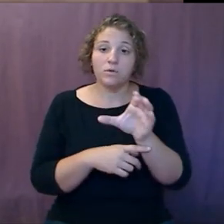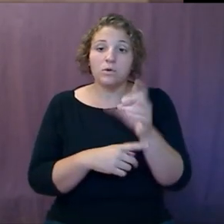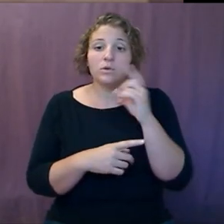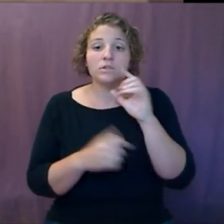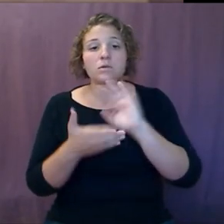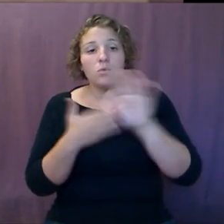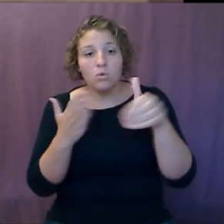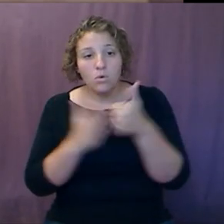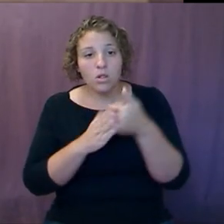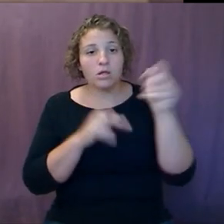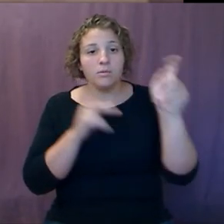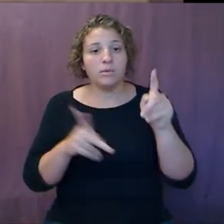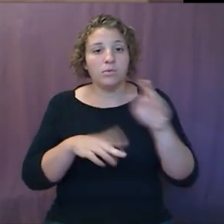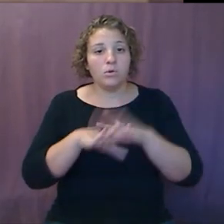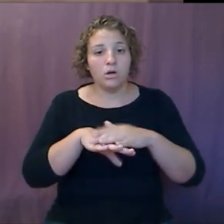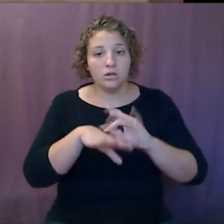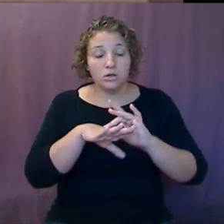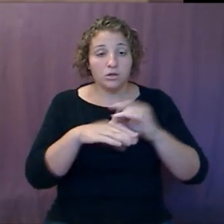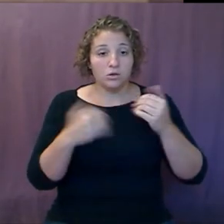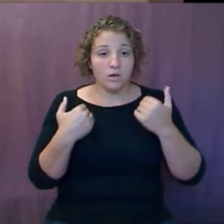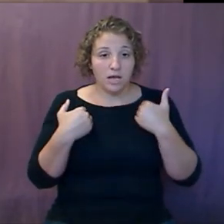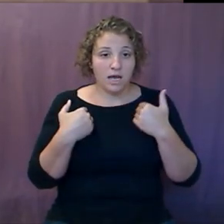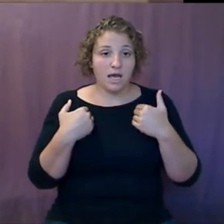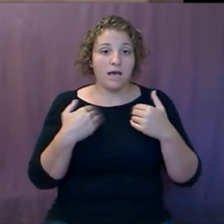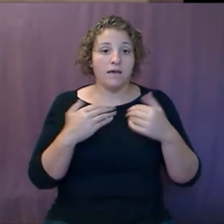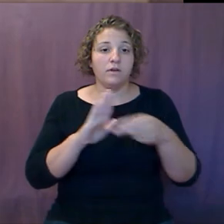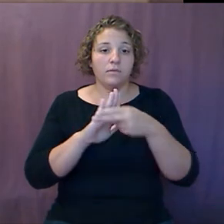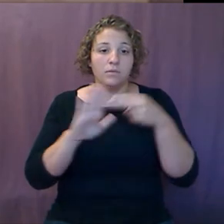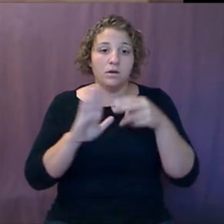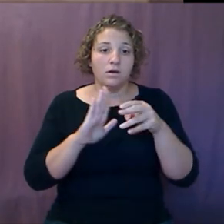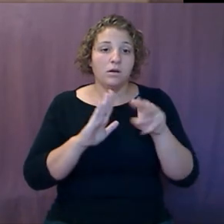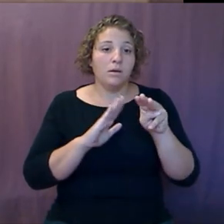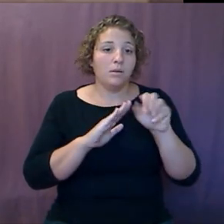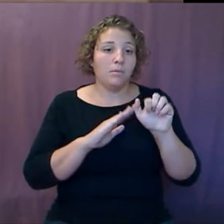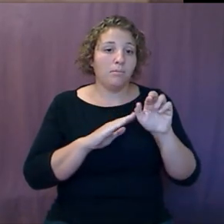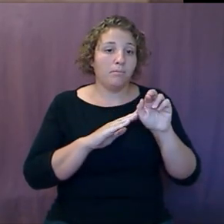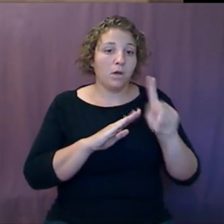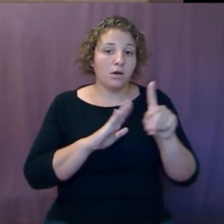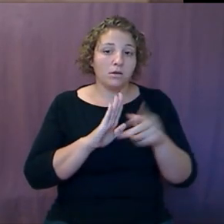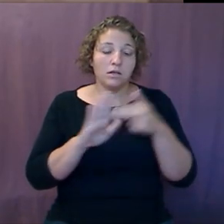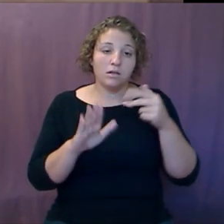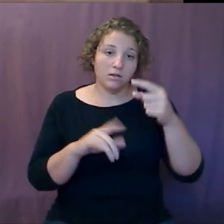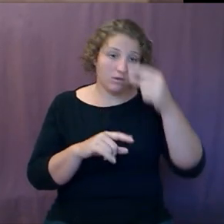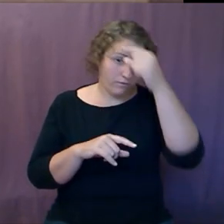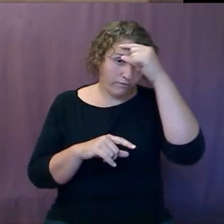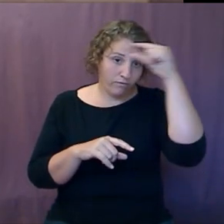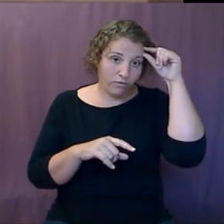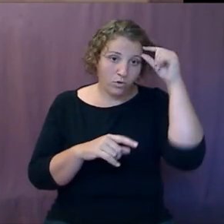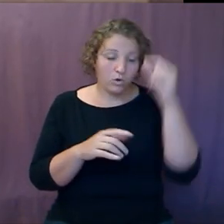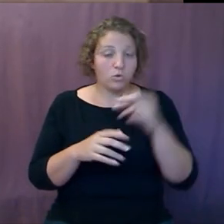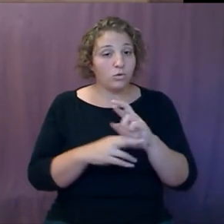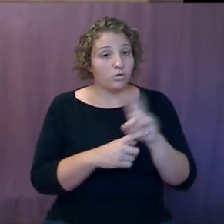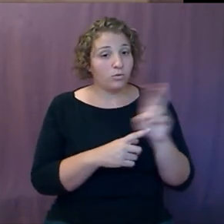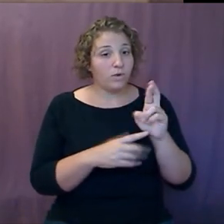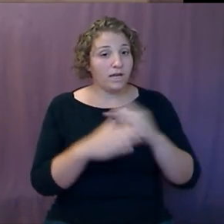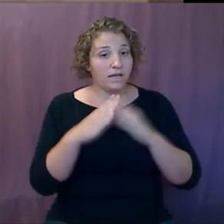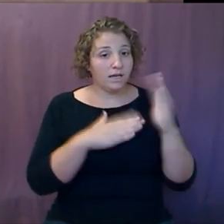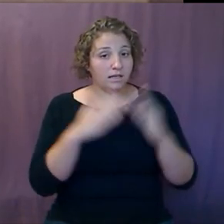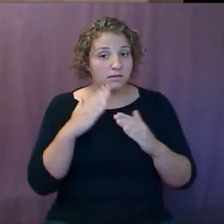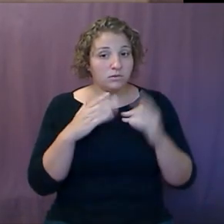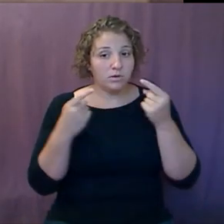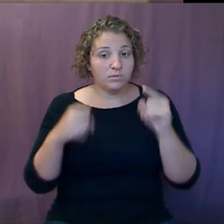mark in some form in or upon their right hand or in their foreheads what is the result of this system we studied